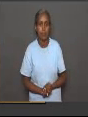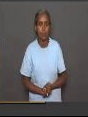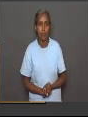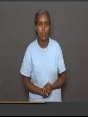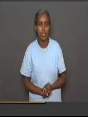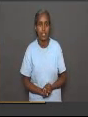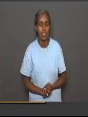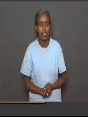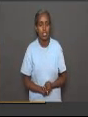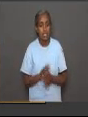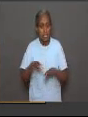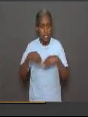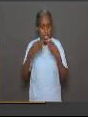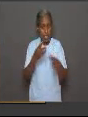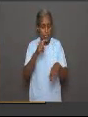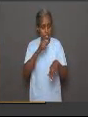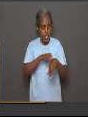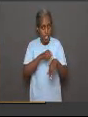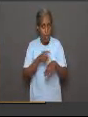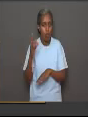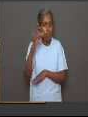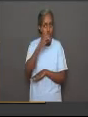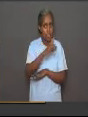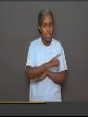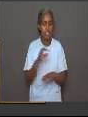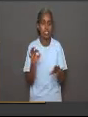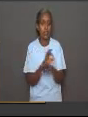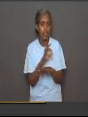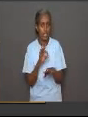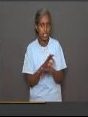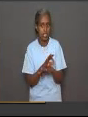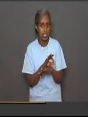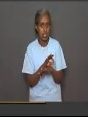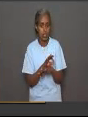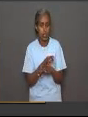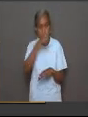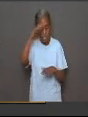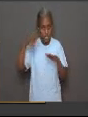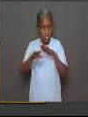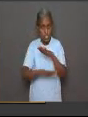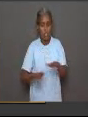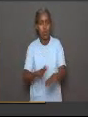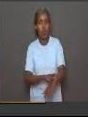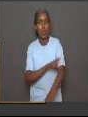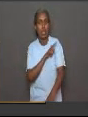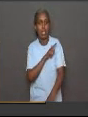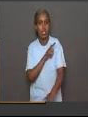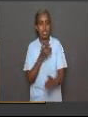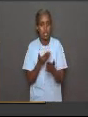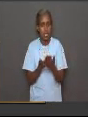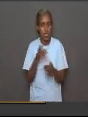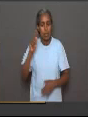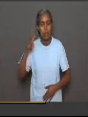The rule that gives time of day as a function of shadow length is a